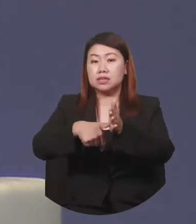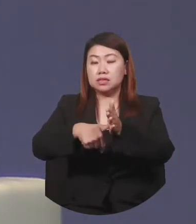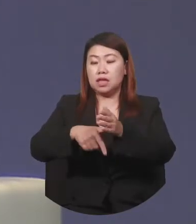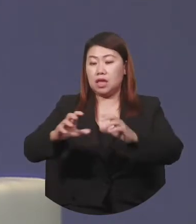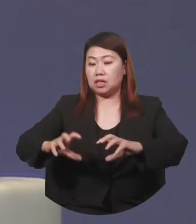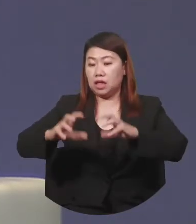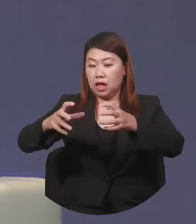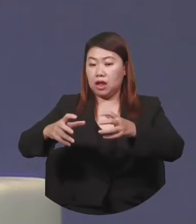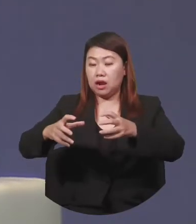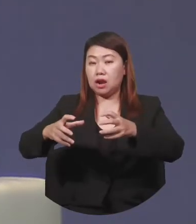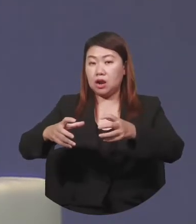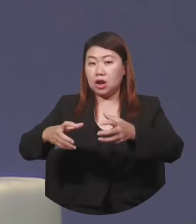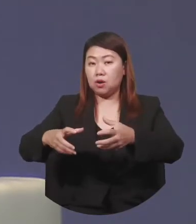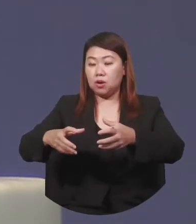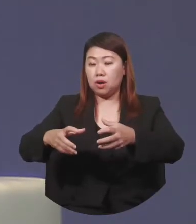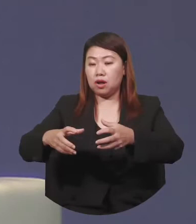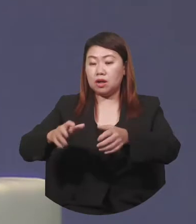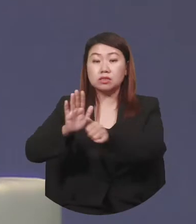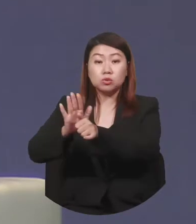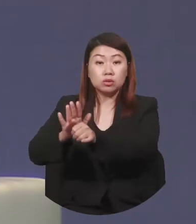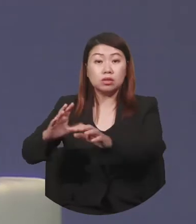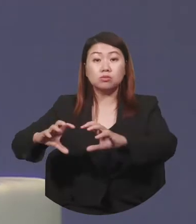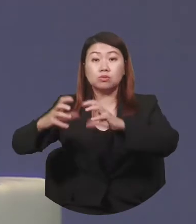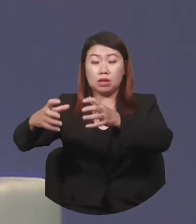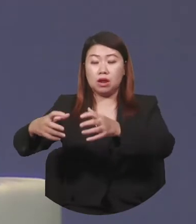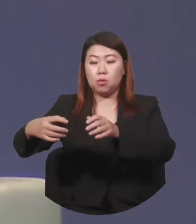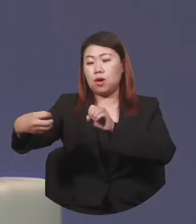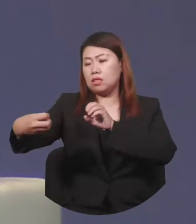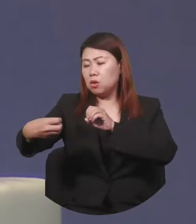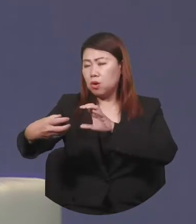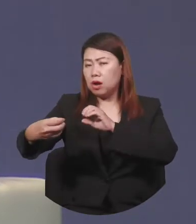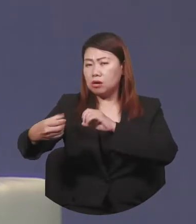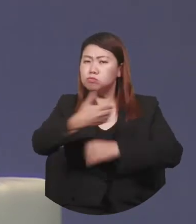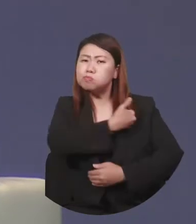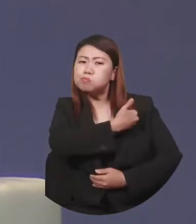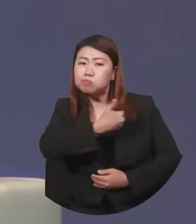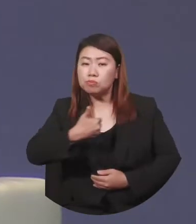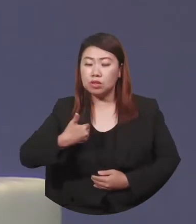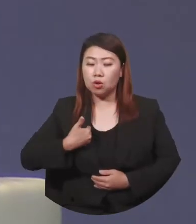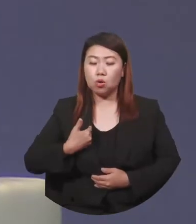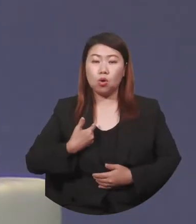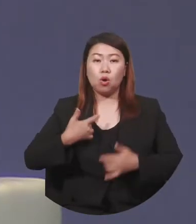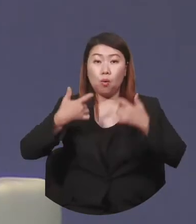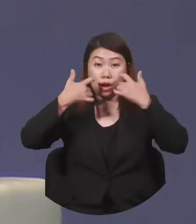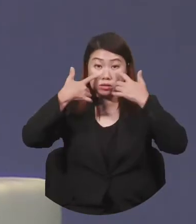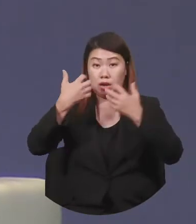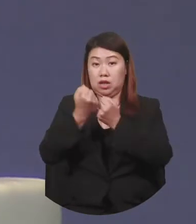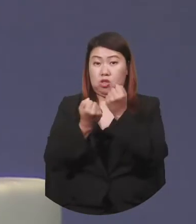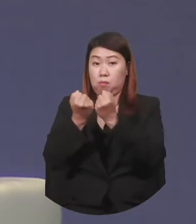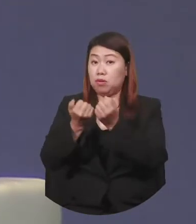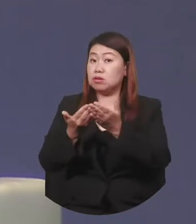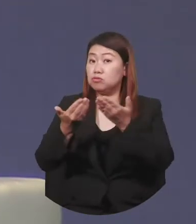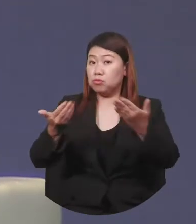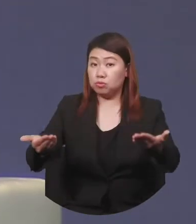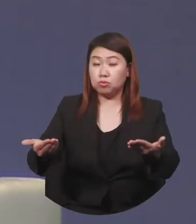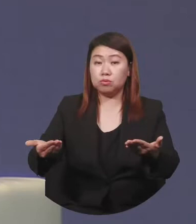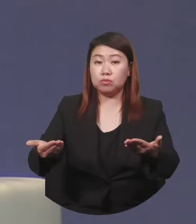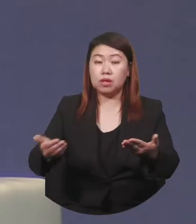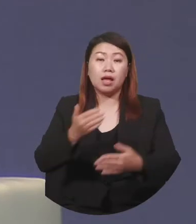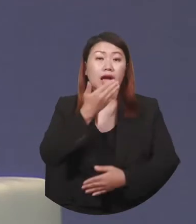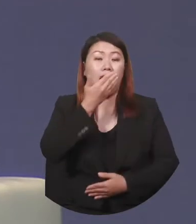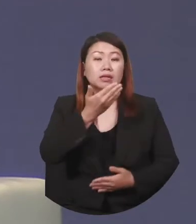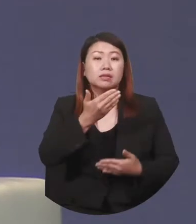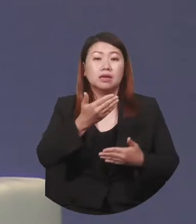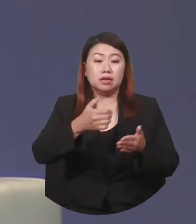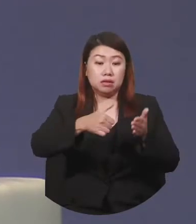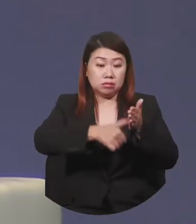are doing on the ground. So we try to make use of the effort, make use of the resource very